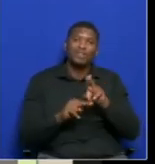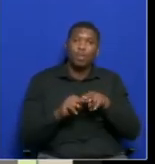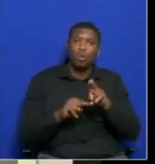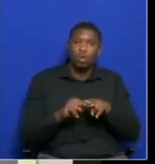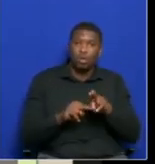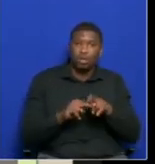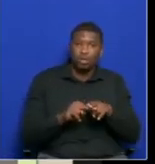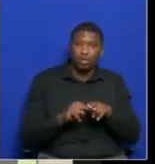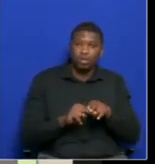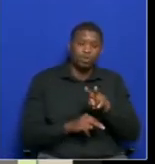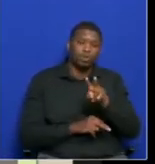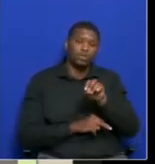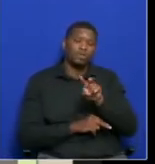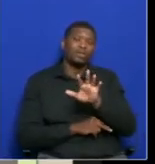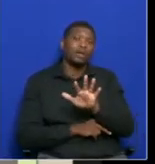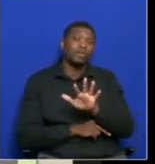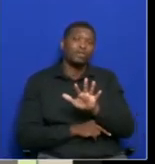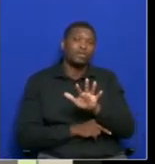2025.